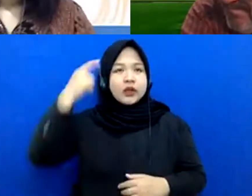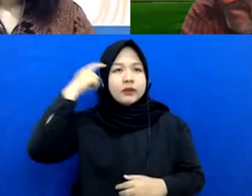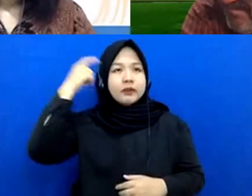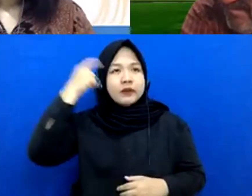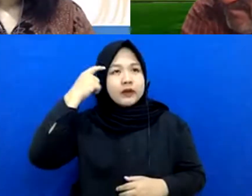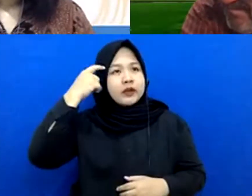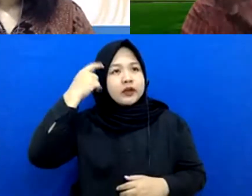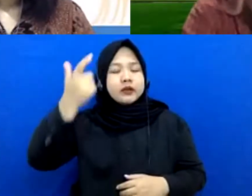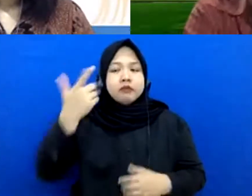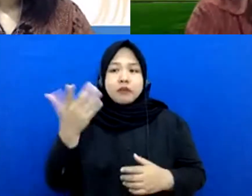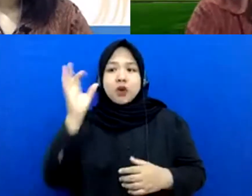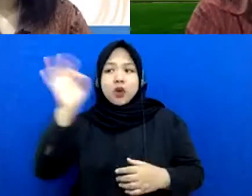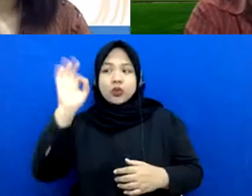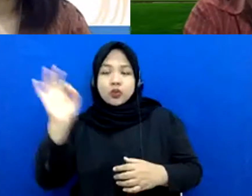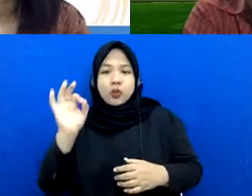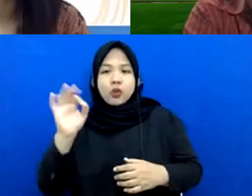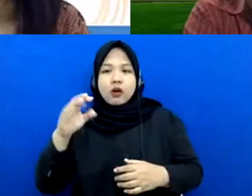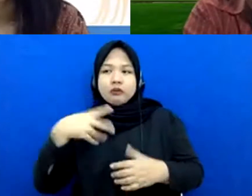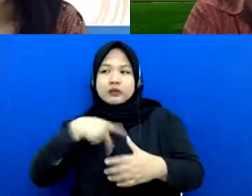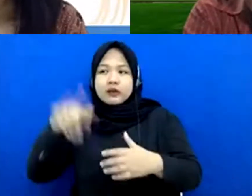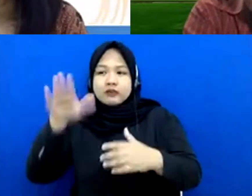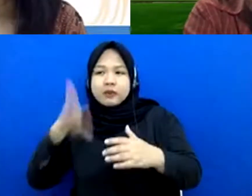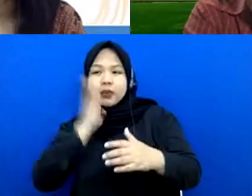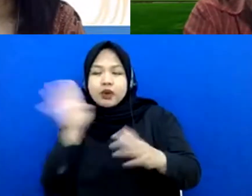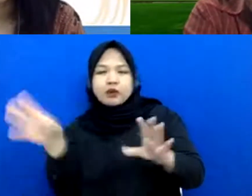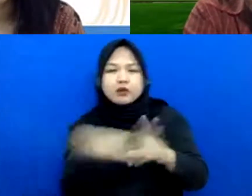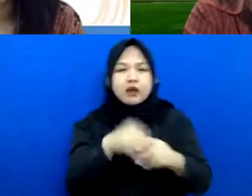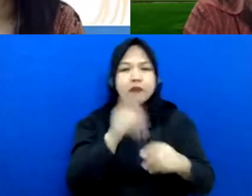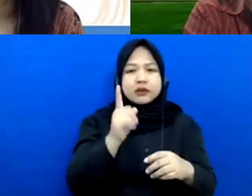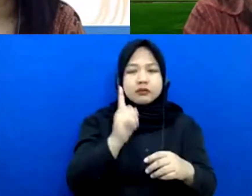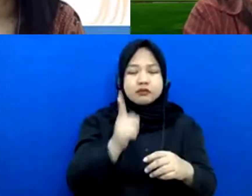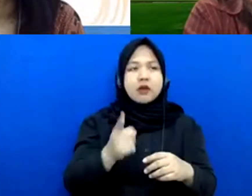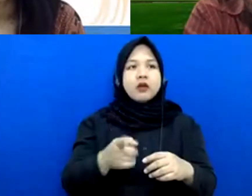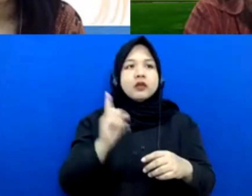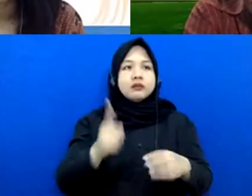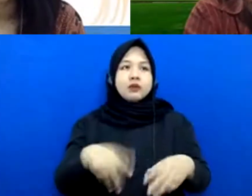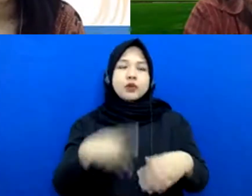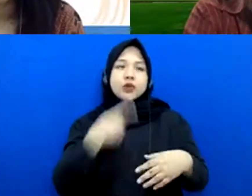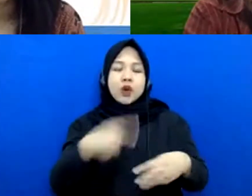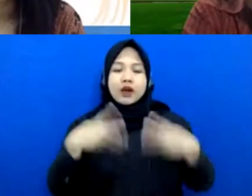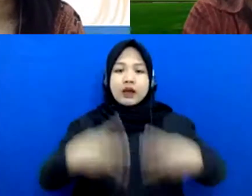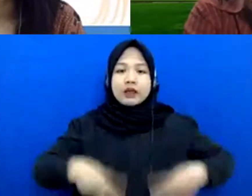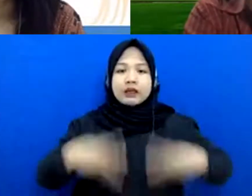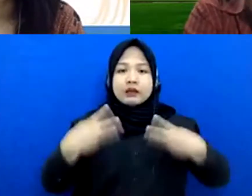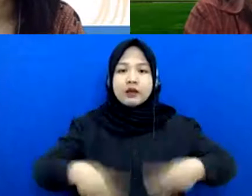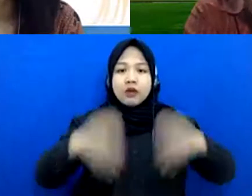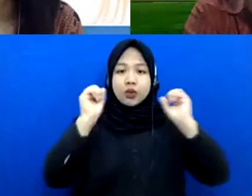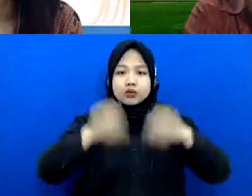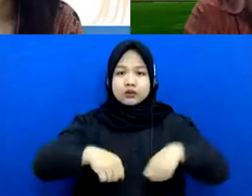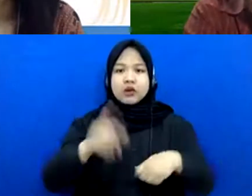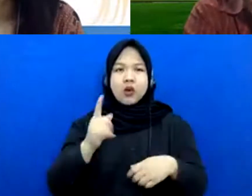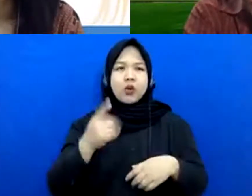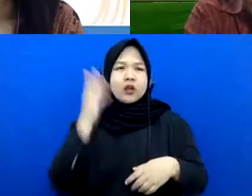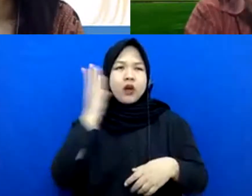why involving the parents for the younger participants, because we were thinking of the ethical issue and consent. And also they were too young